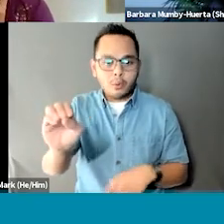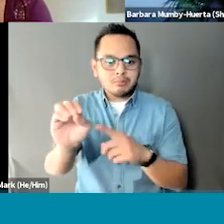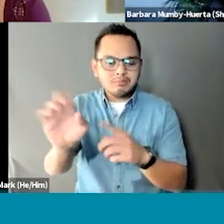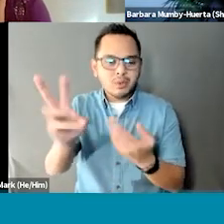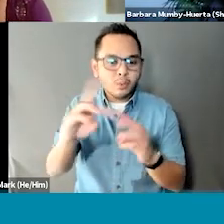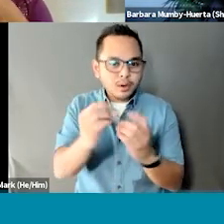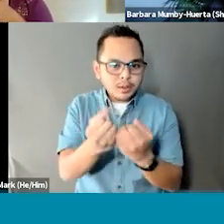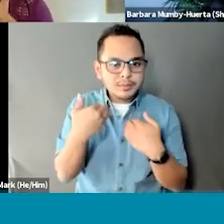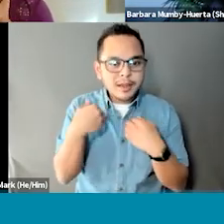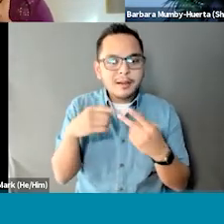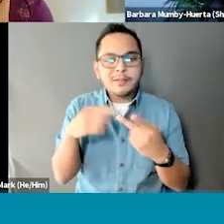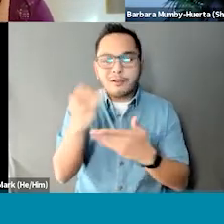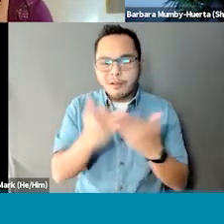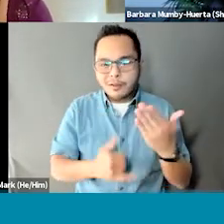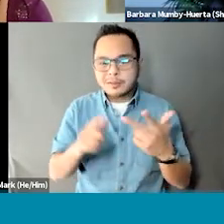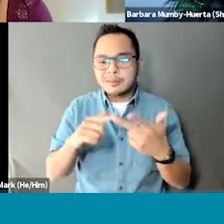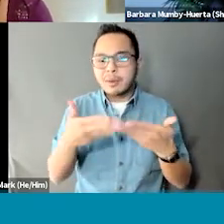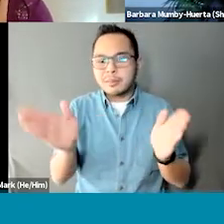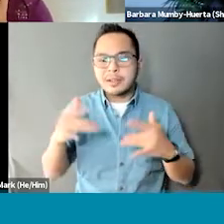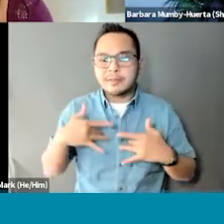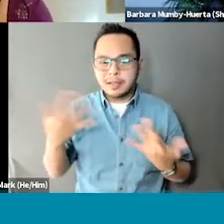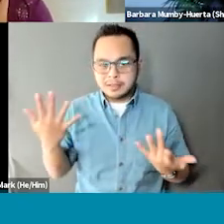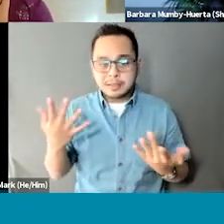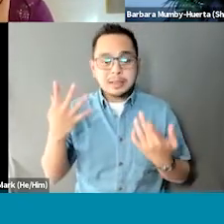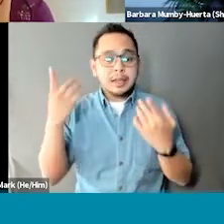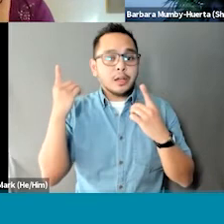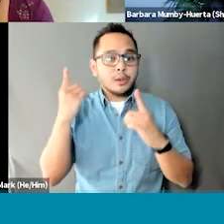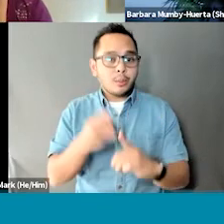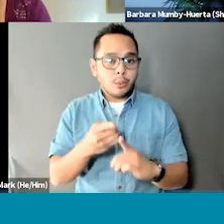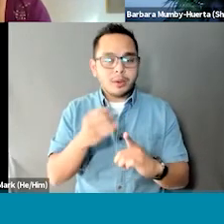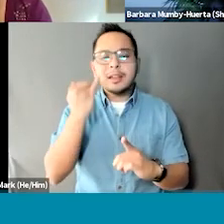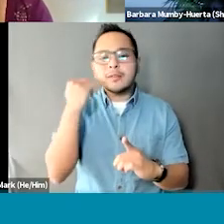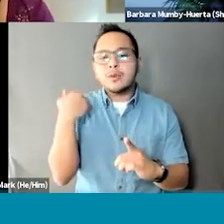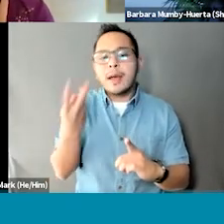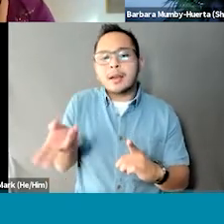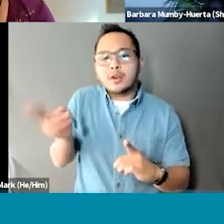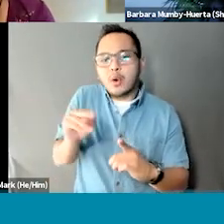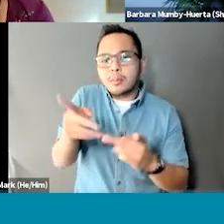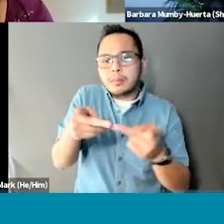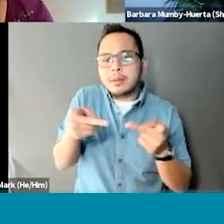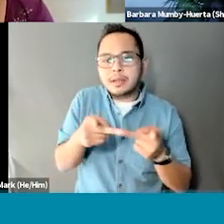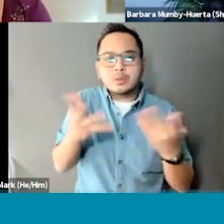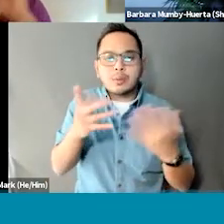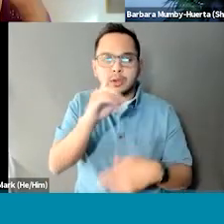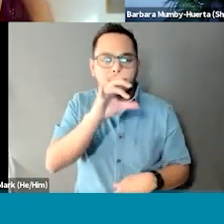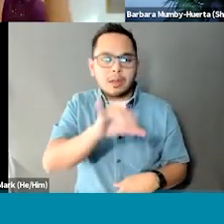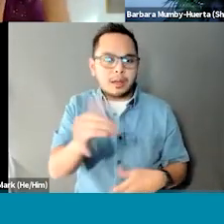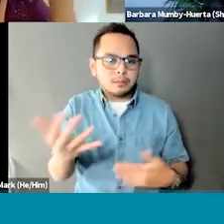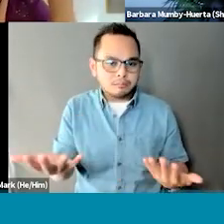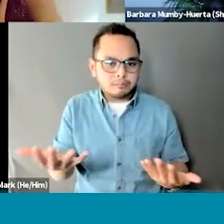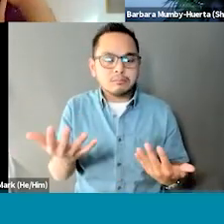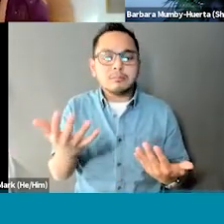events. And the basic premise is, if you had a place of your own, what would it be? And that's a